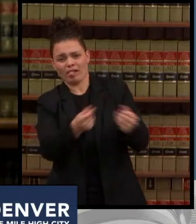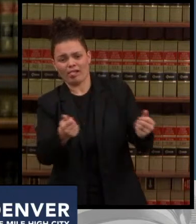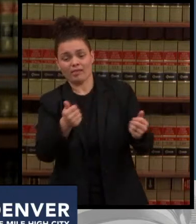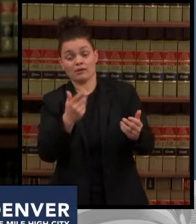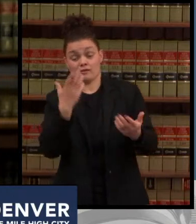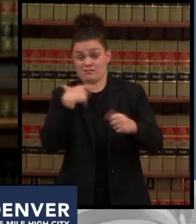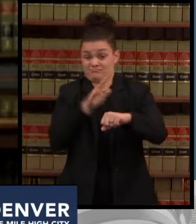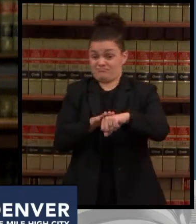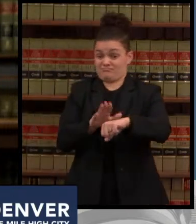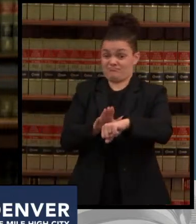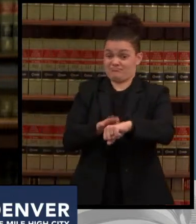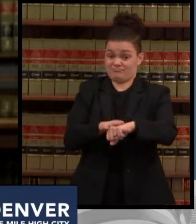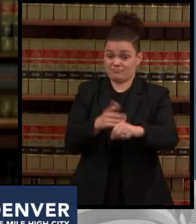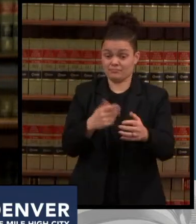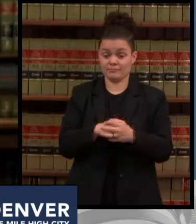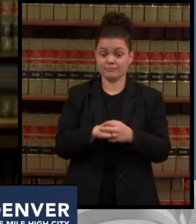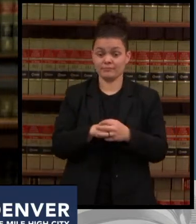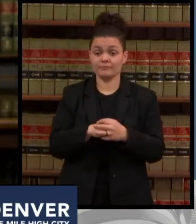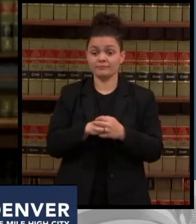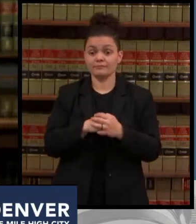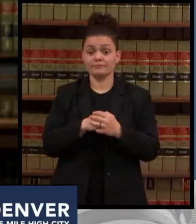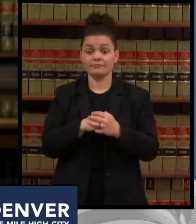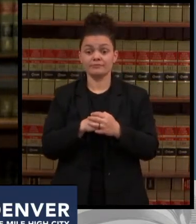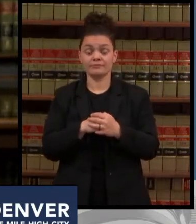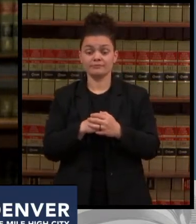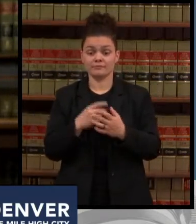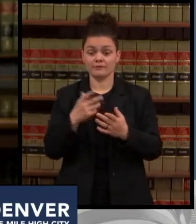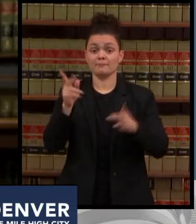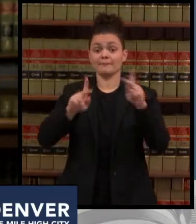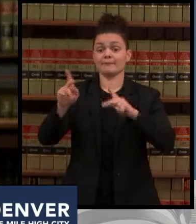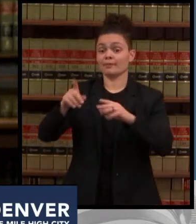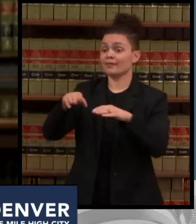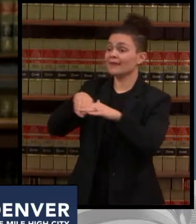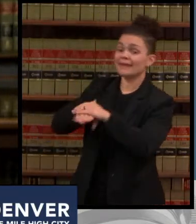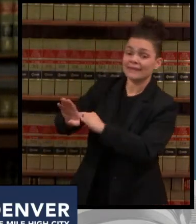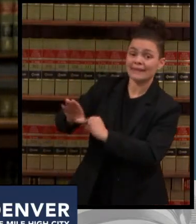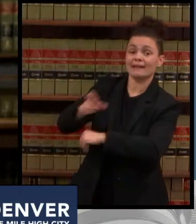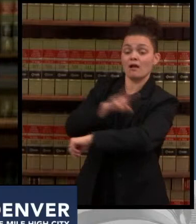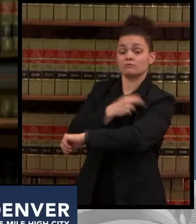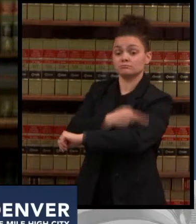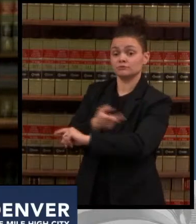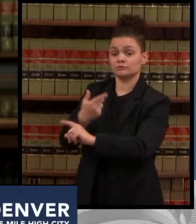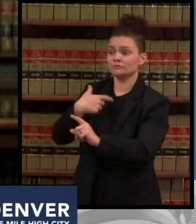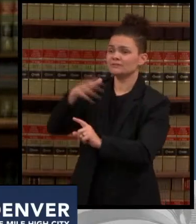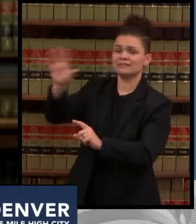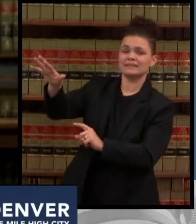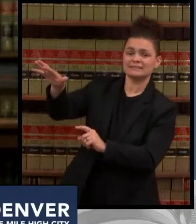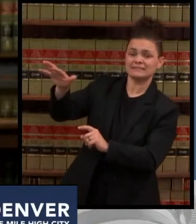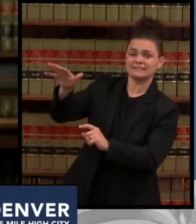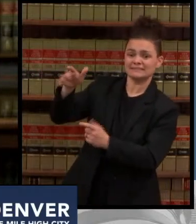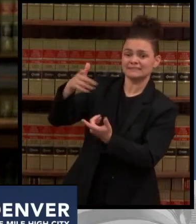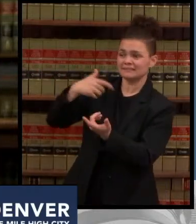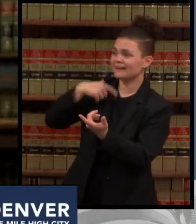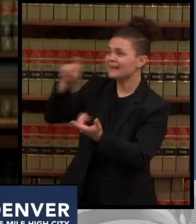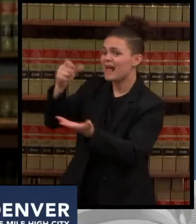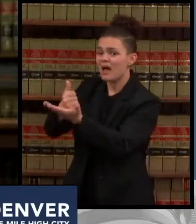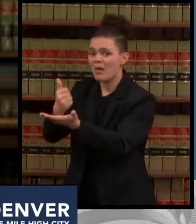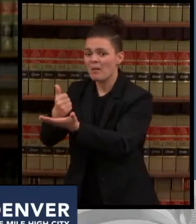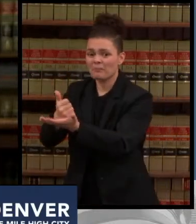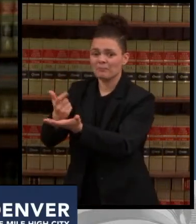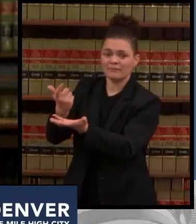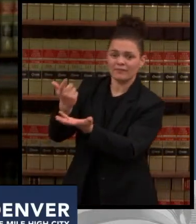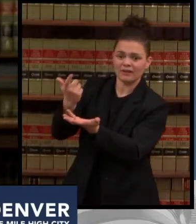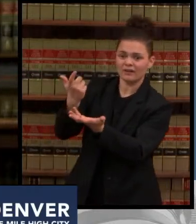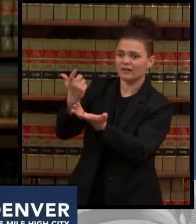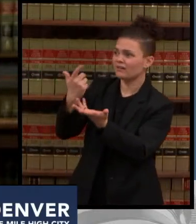us who could walk in and could need help. And we'll find that the system that is designed to be there in our time of need is not able